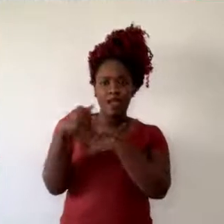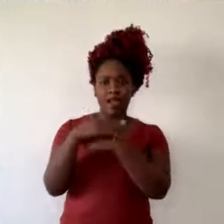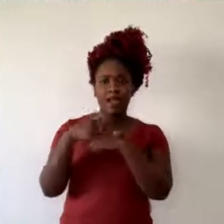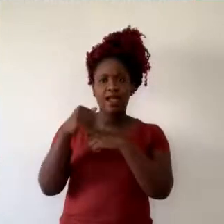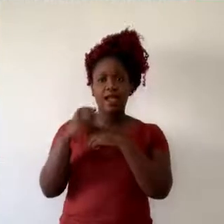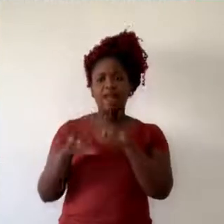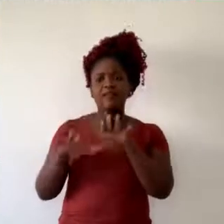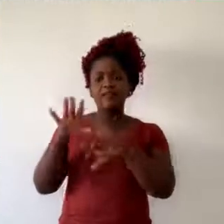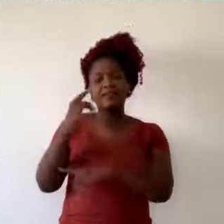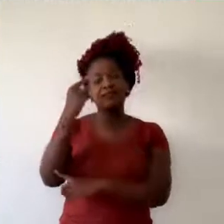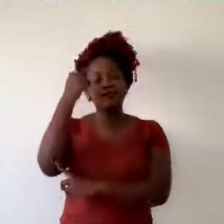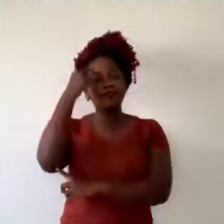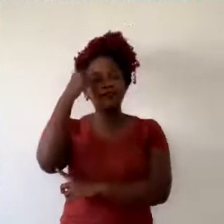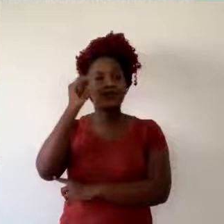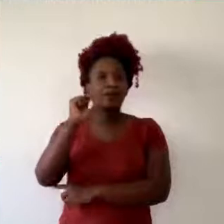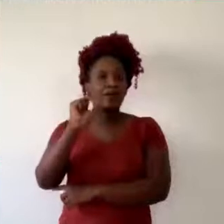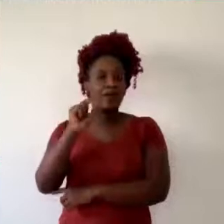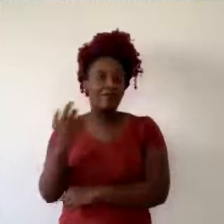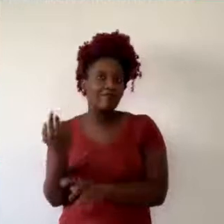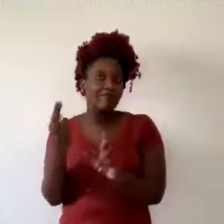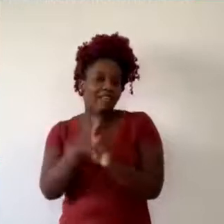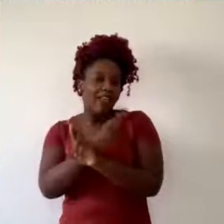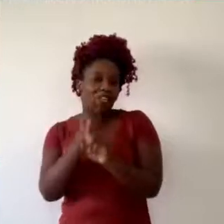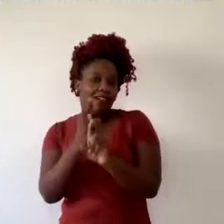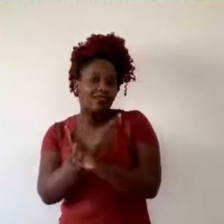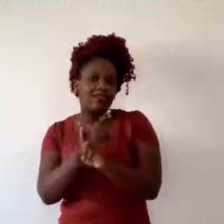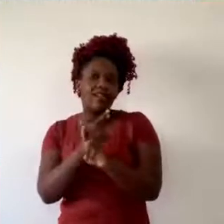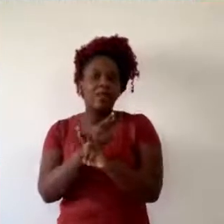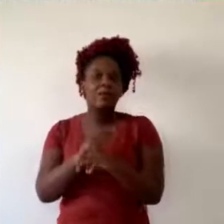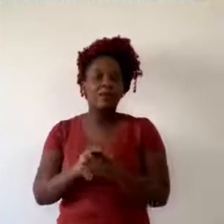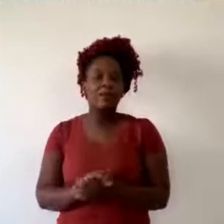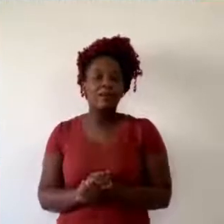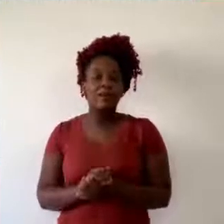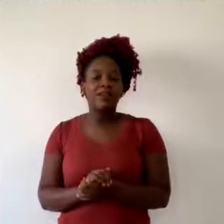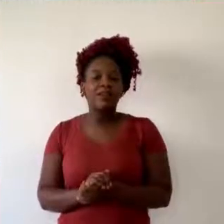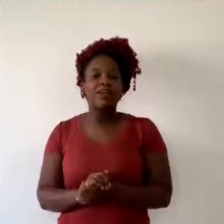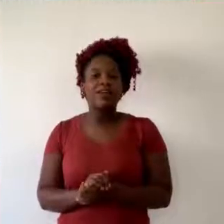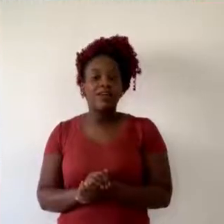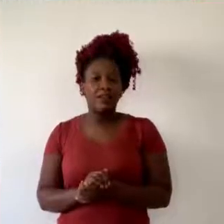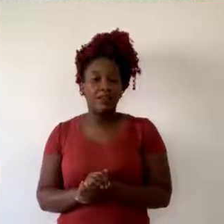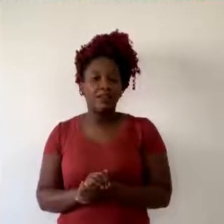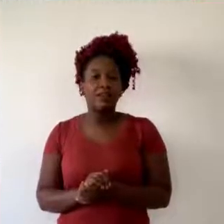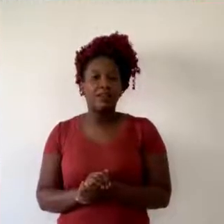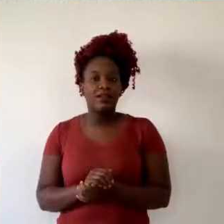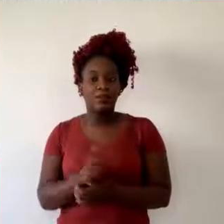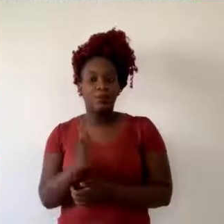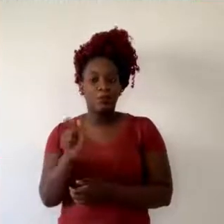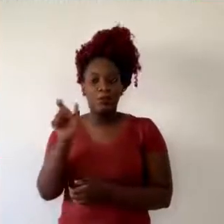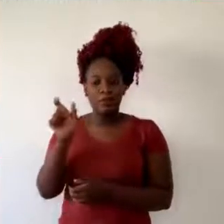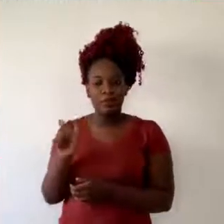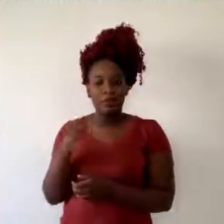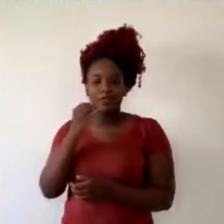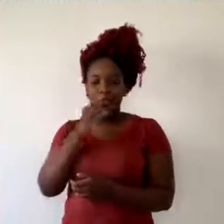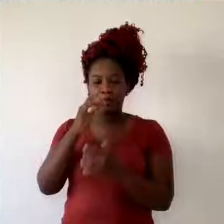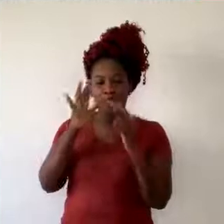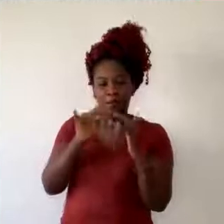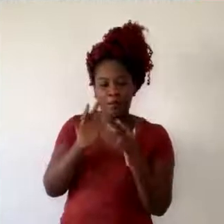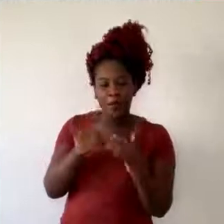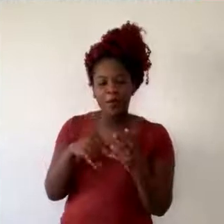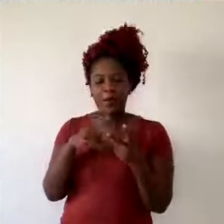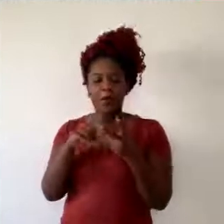When we talk about affection, we imagine a relationship with somebody else, affection,